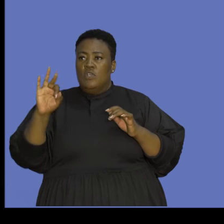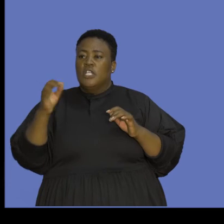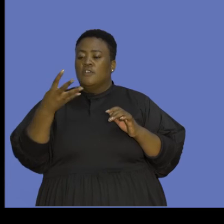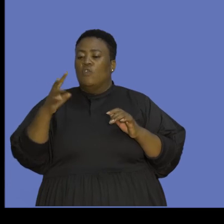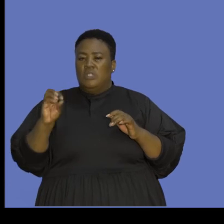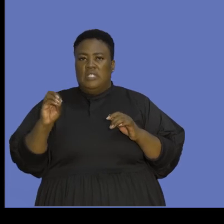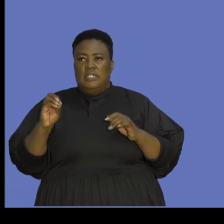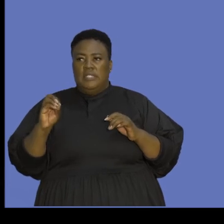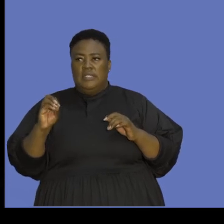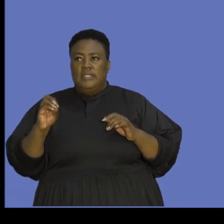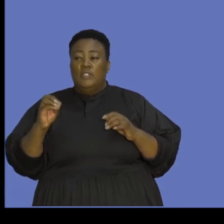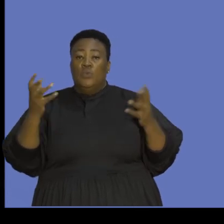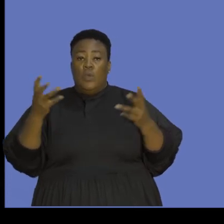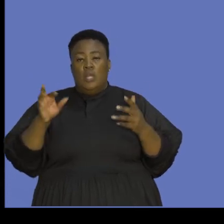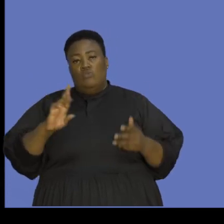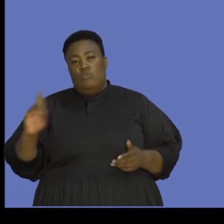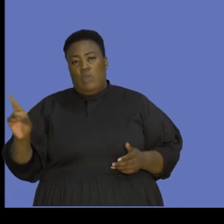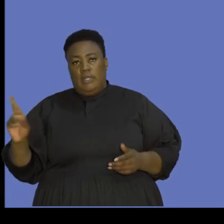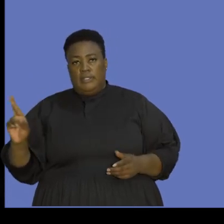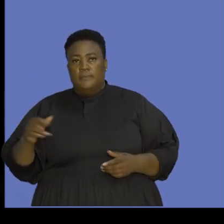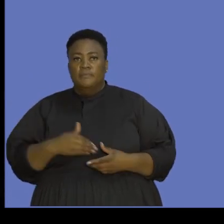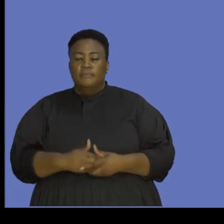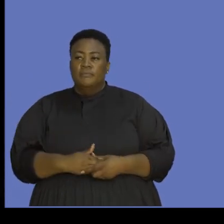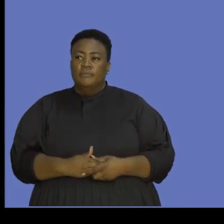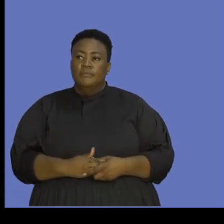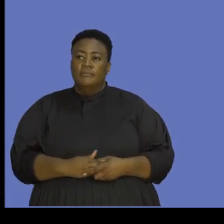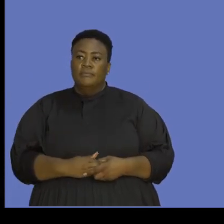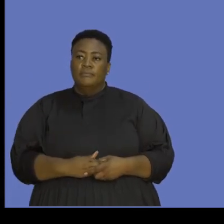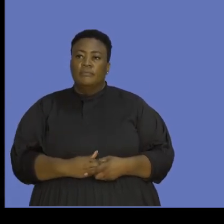40 Newtons to the right.